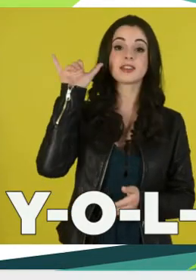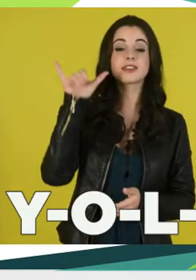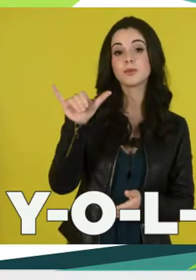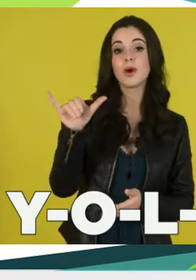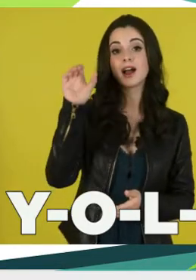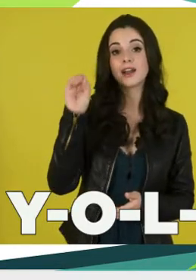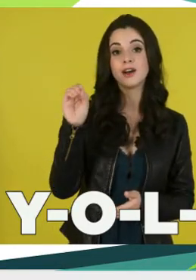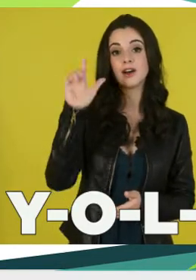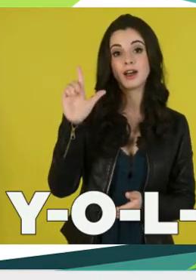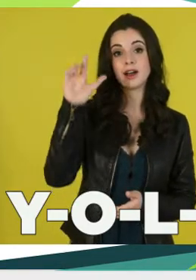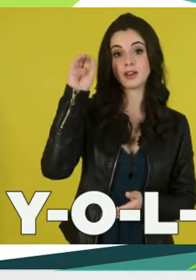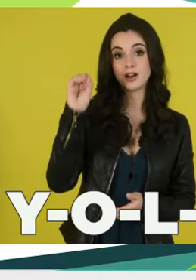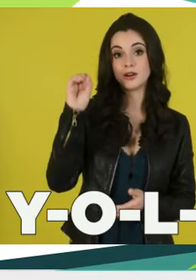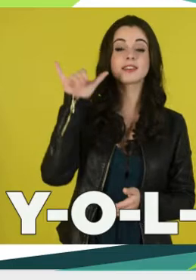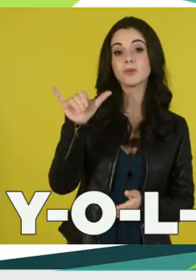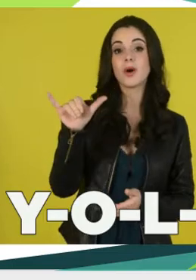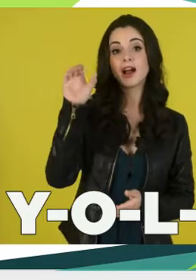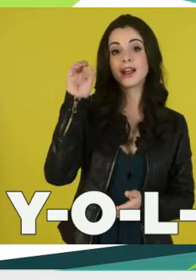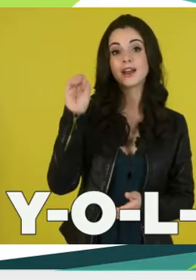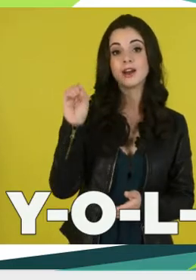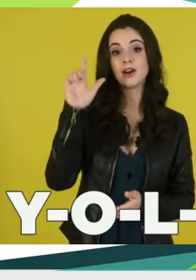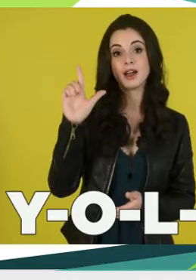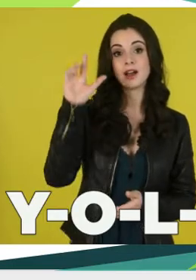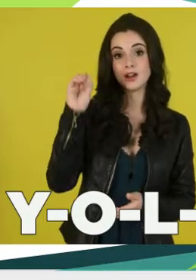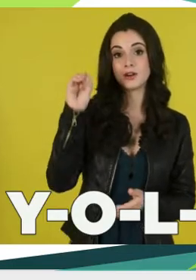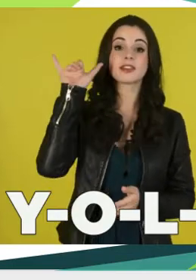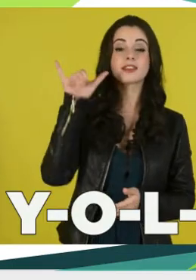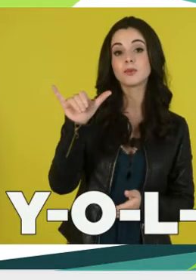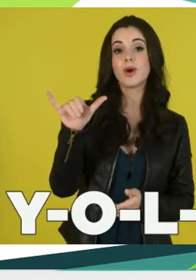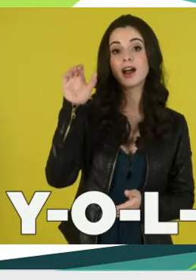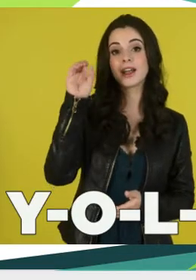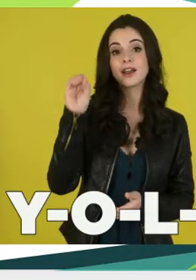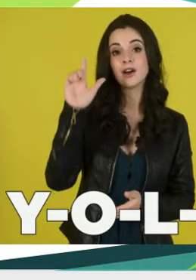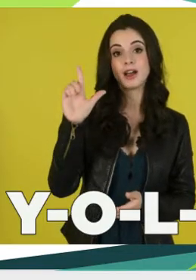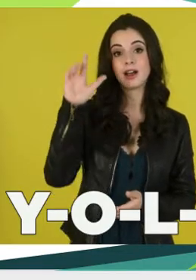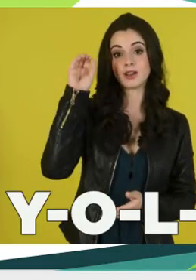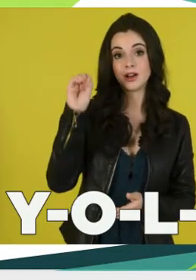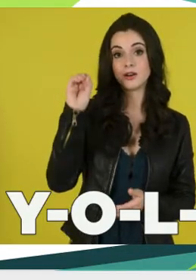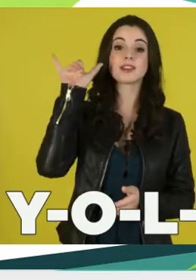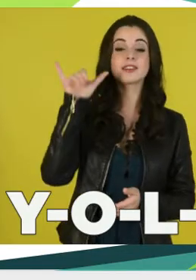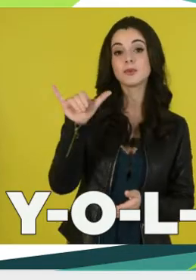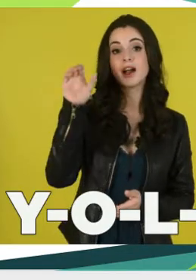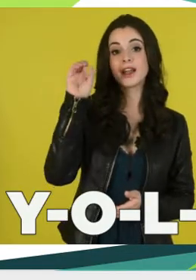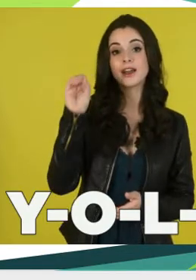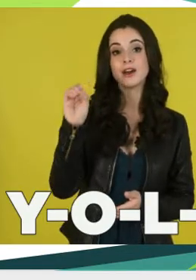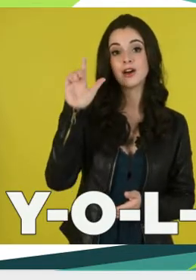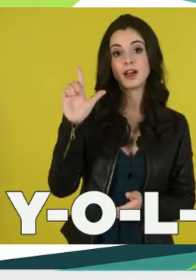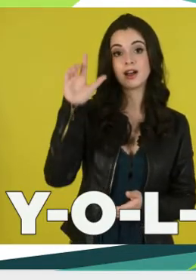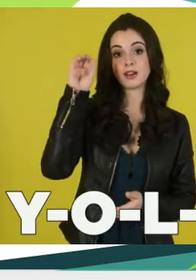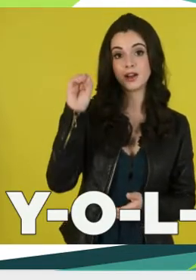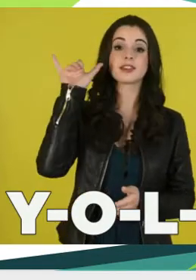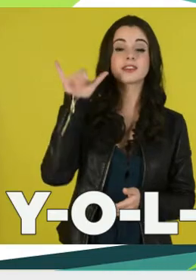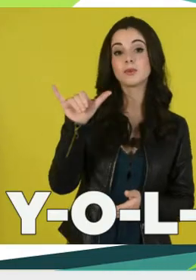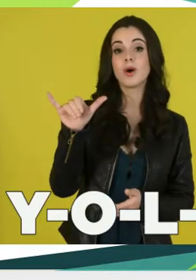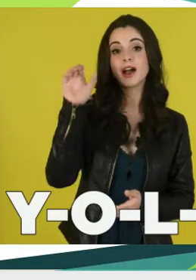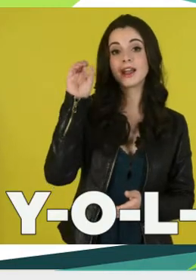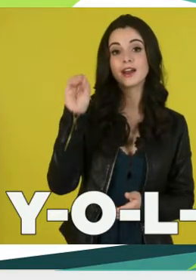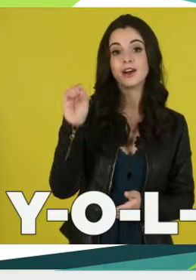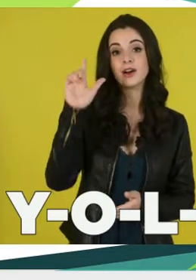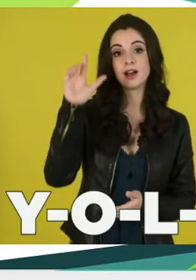contexts and not always uh so there's another institute of uh for sign in rhode island